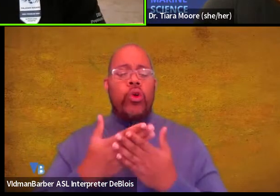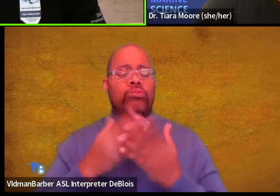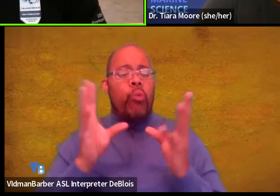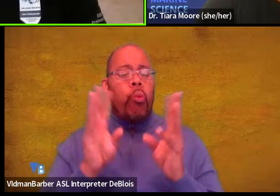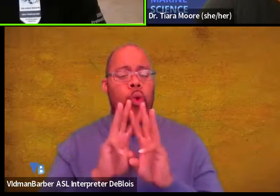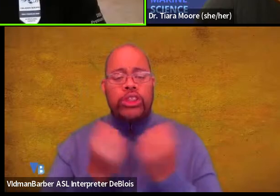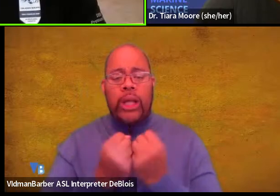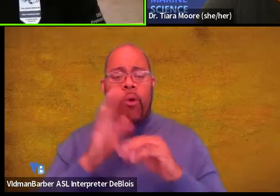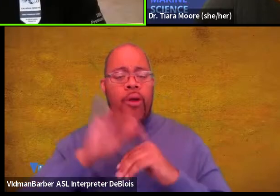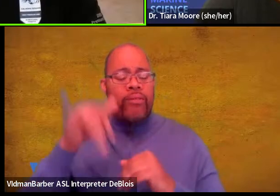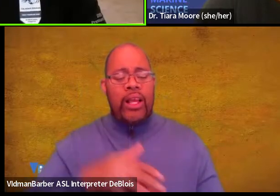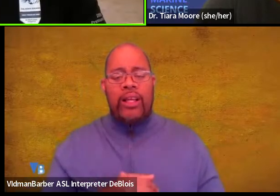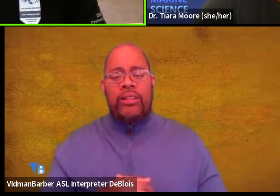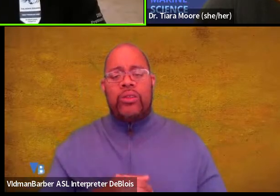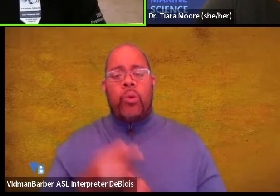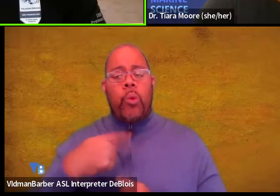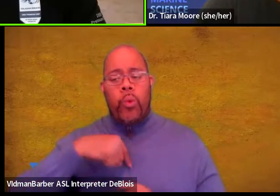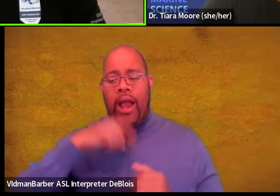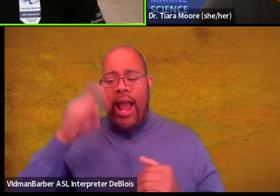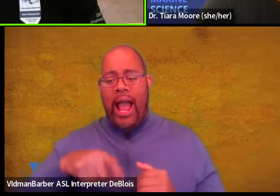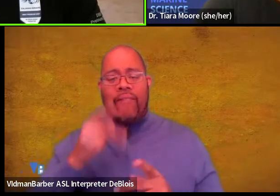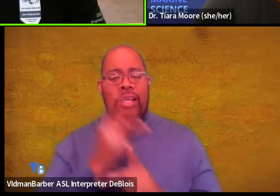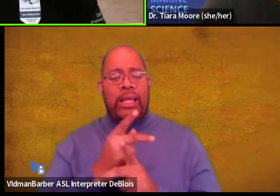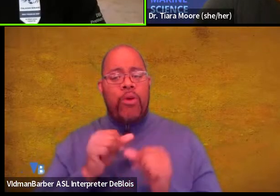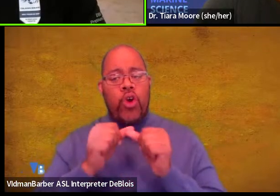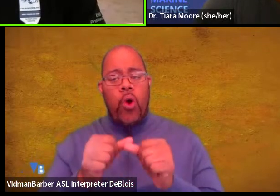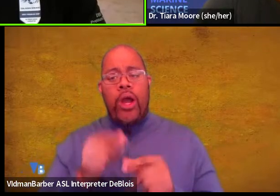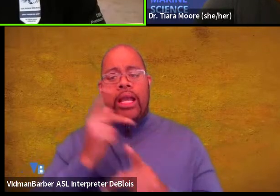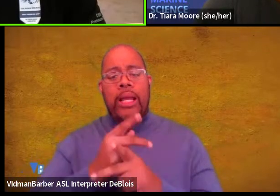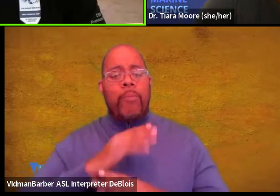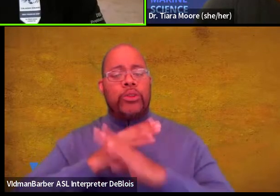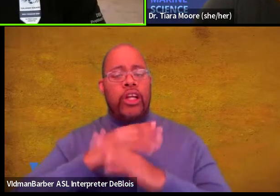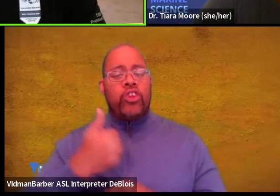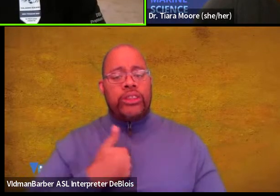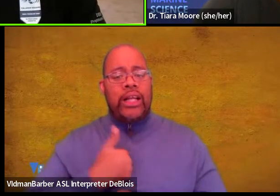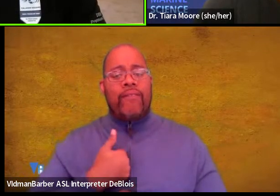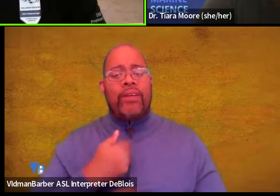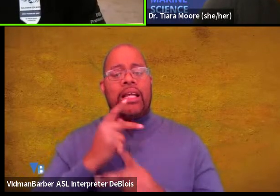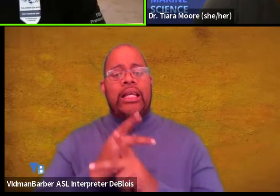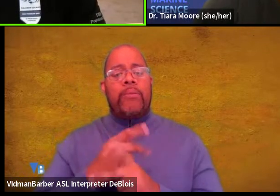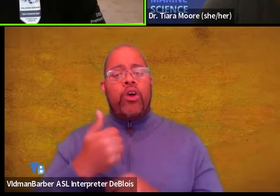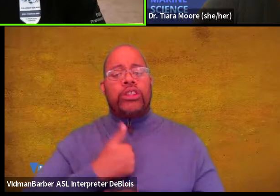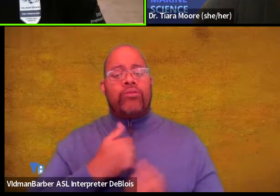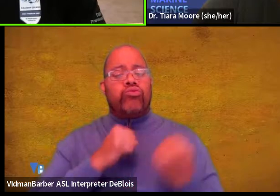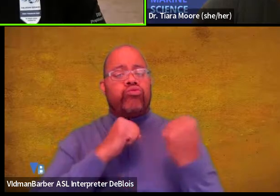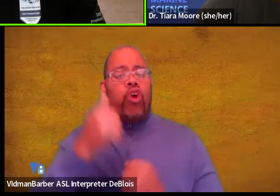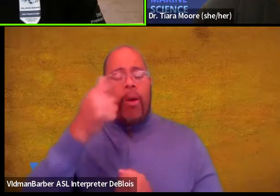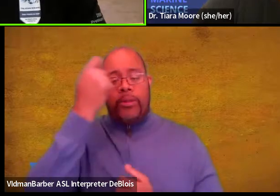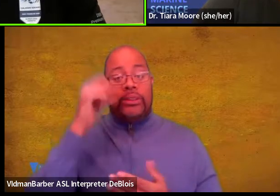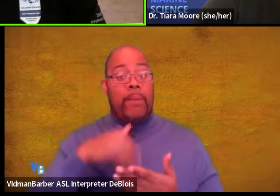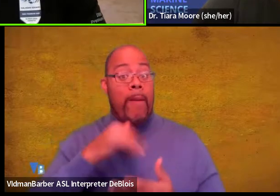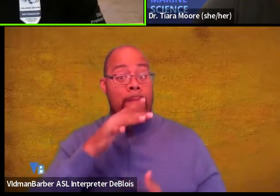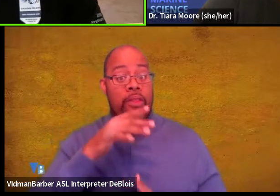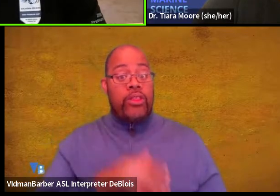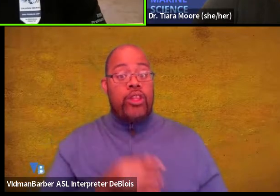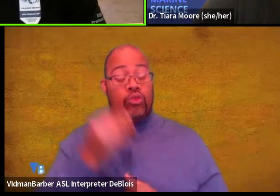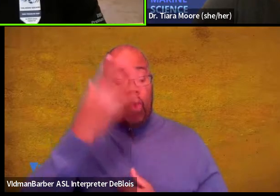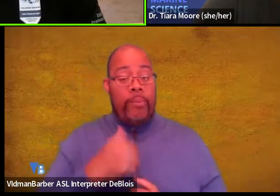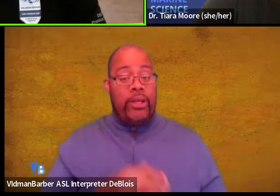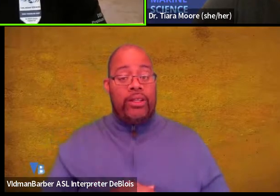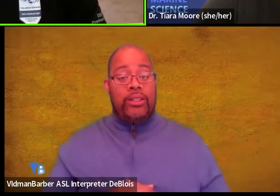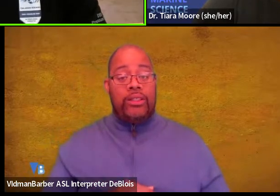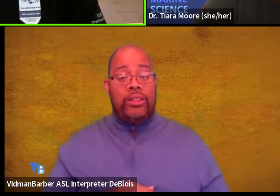on that. We've got to keep going and keep protecting ourselves and keeping ourselves stronger, because as my mother told